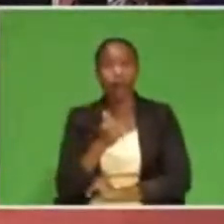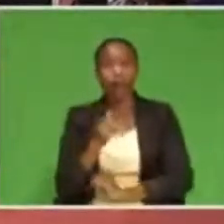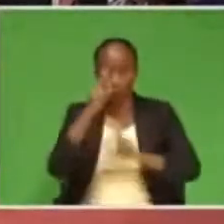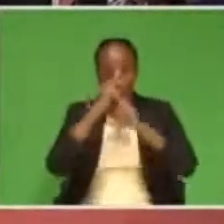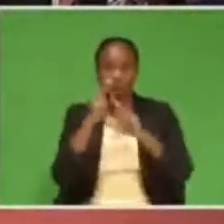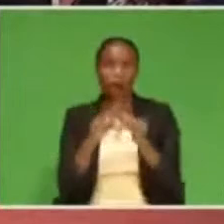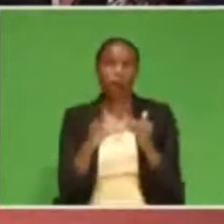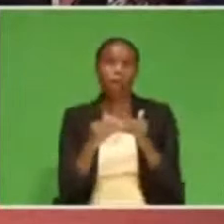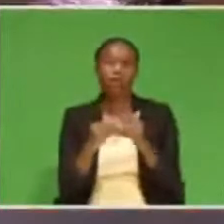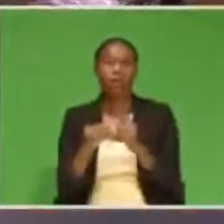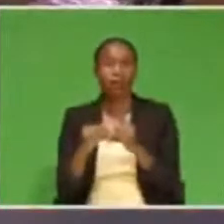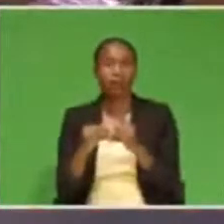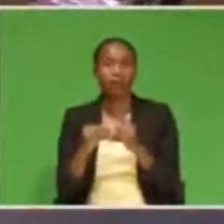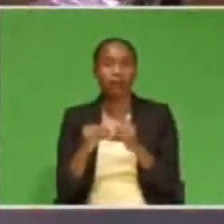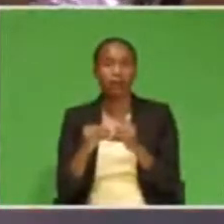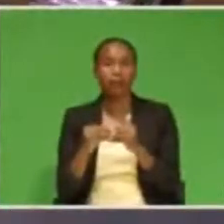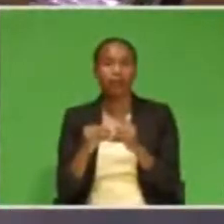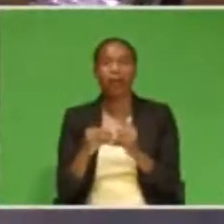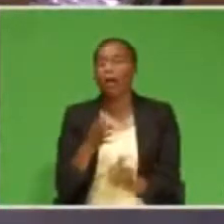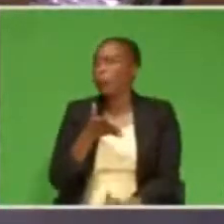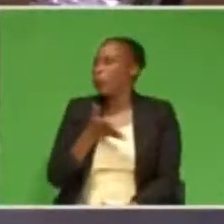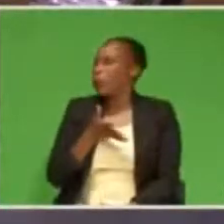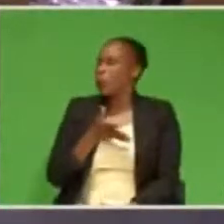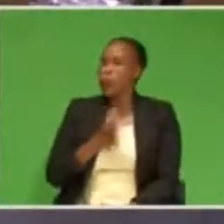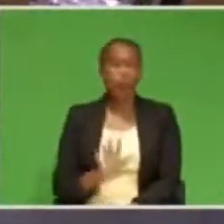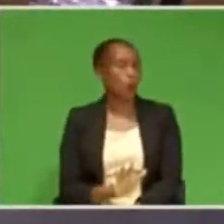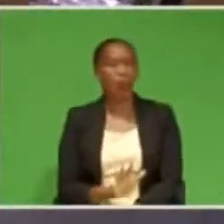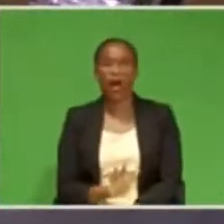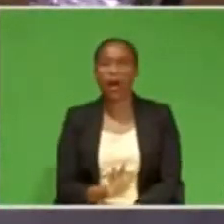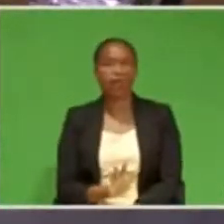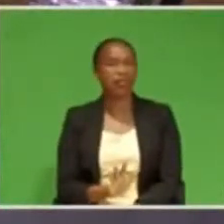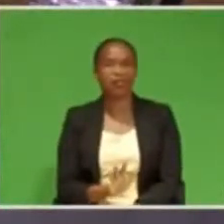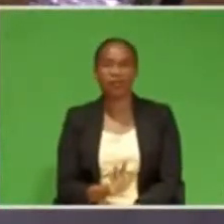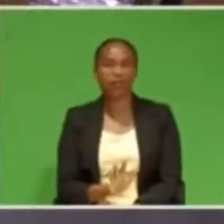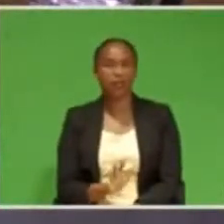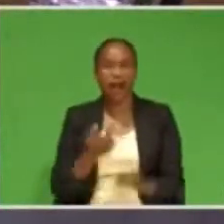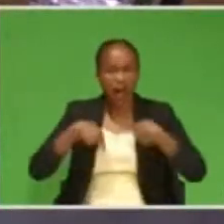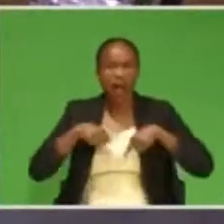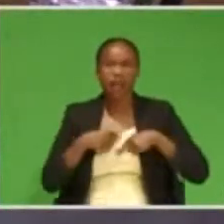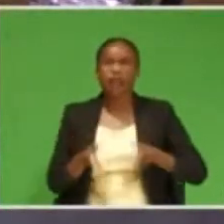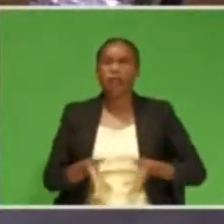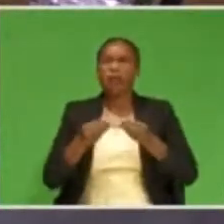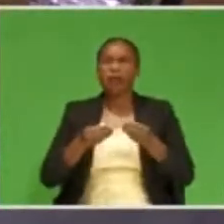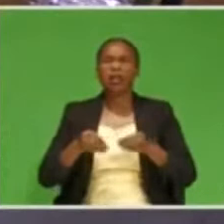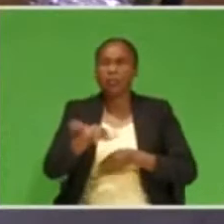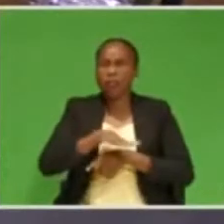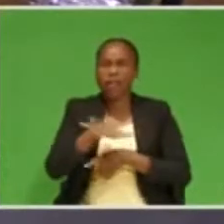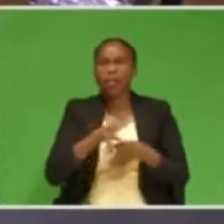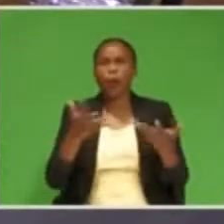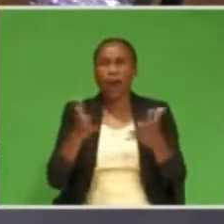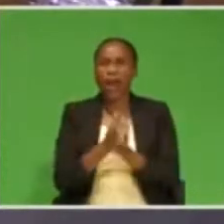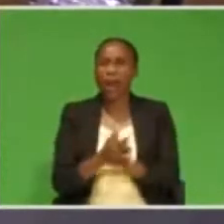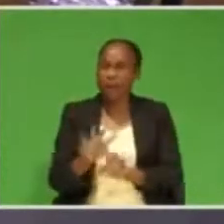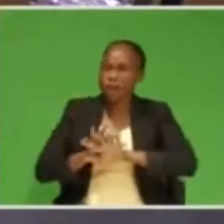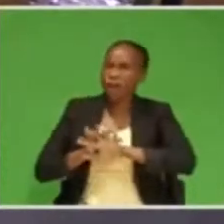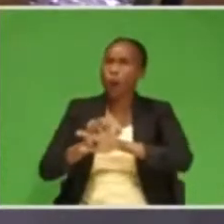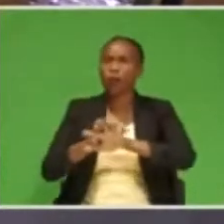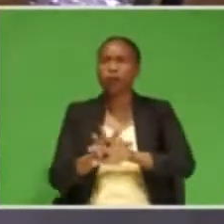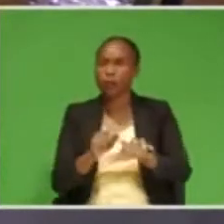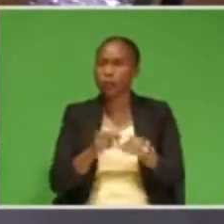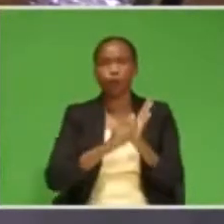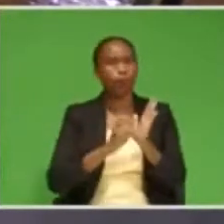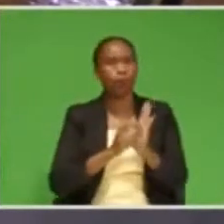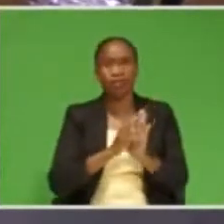Honorable members, I don't want to find ourselves in a space where we have to enforce the rules.